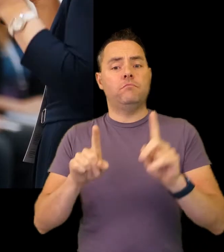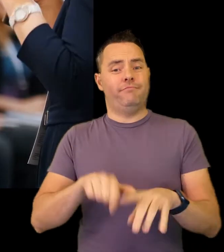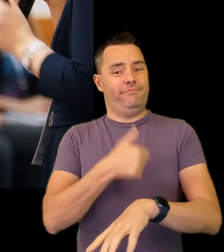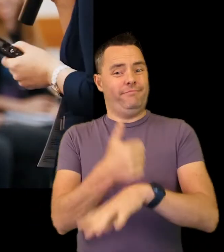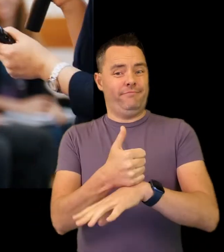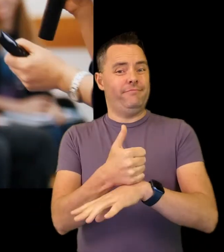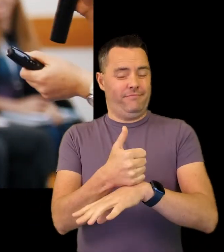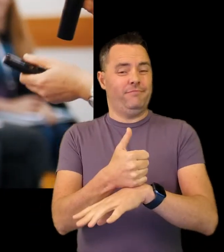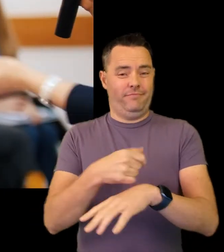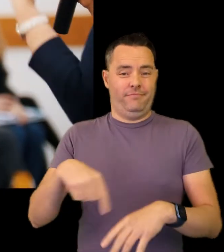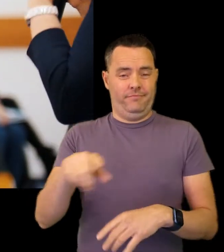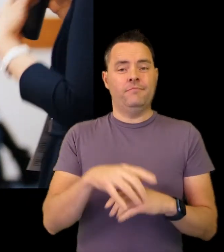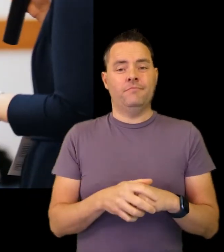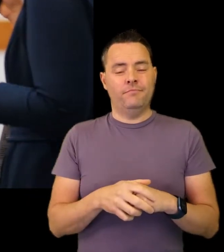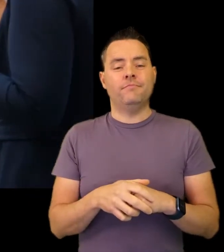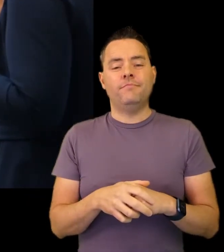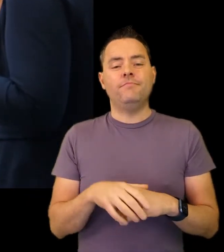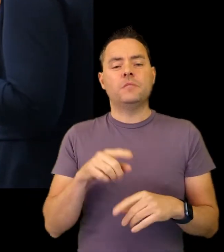are a conference type setup.